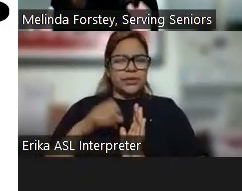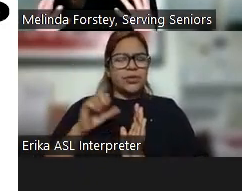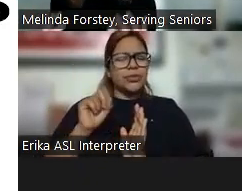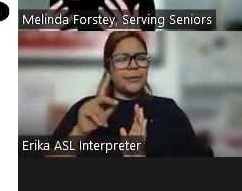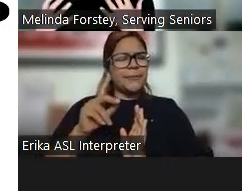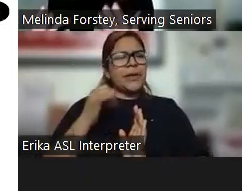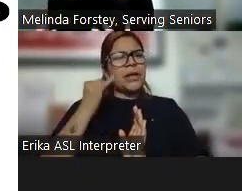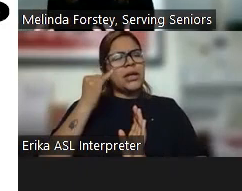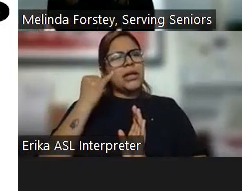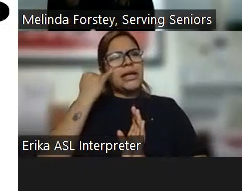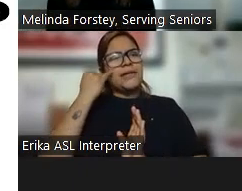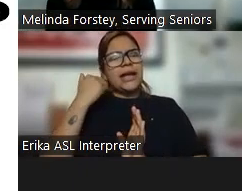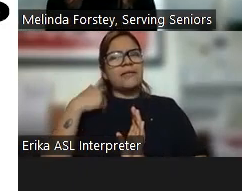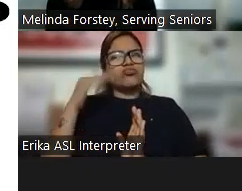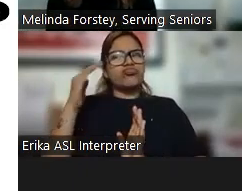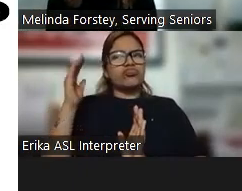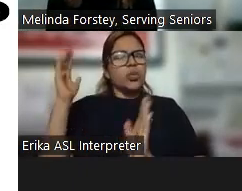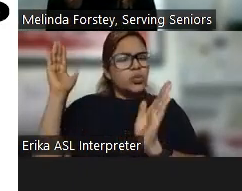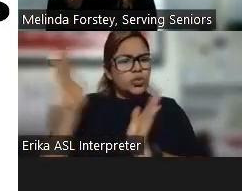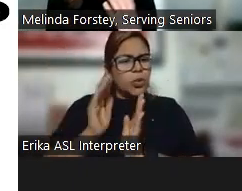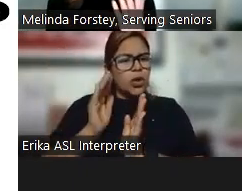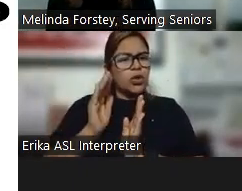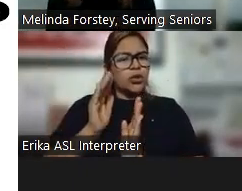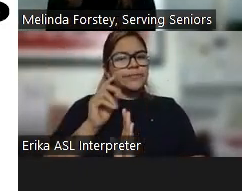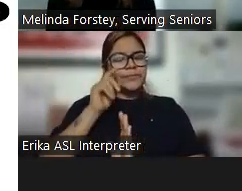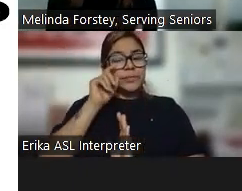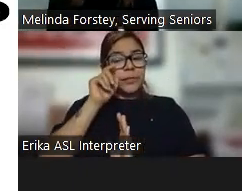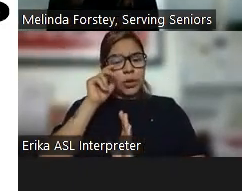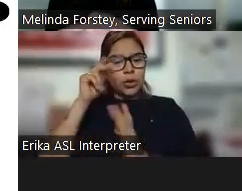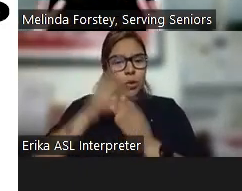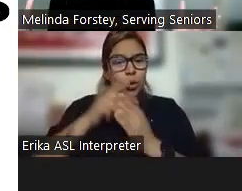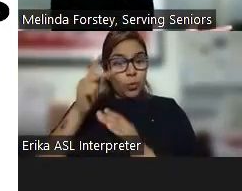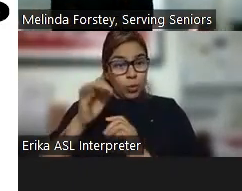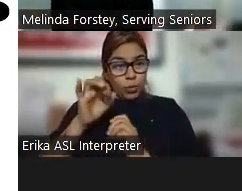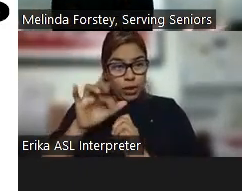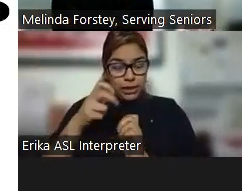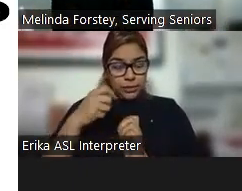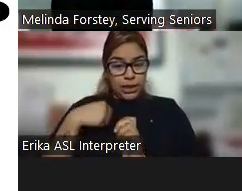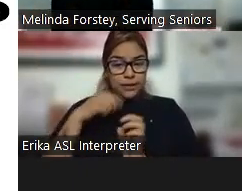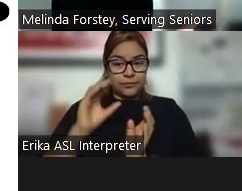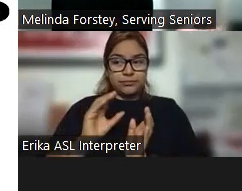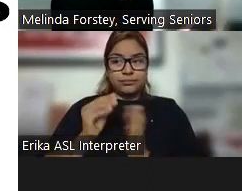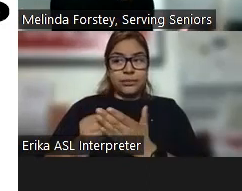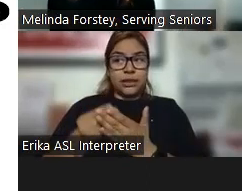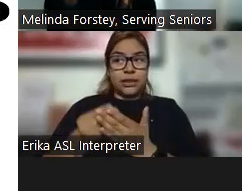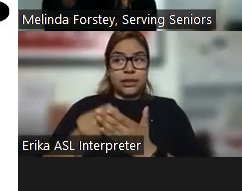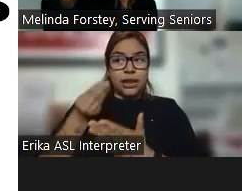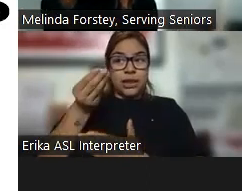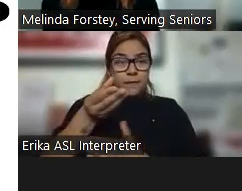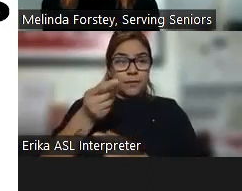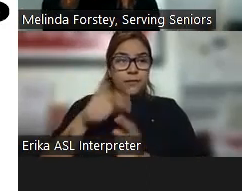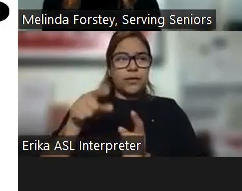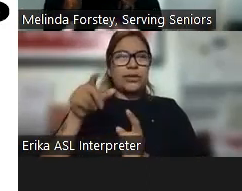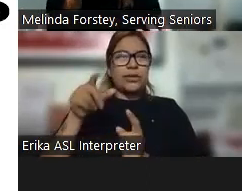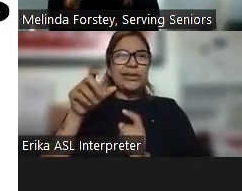much smaller investment from a shallow rental subsidy program, we would have been able to keep hundreds and